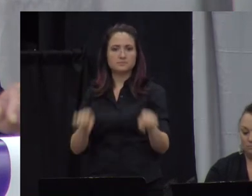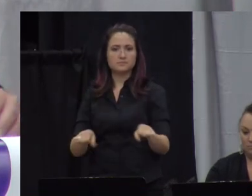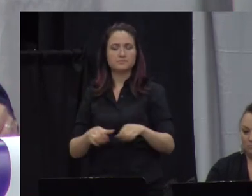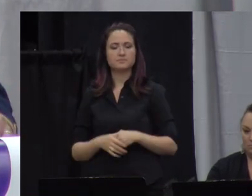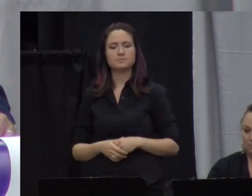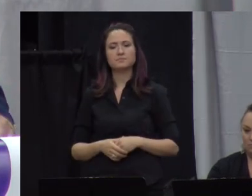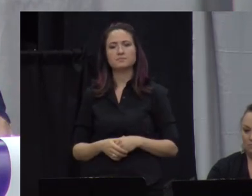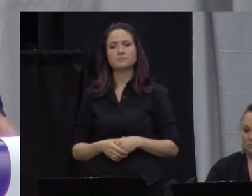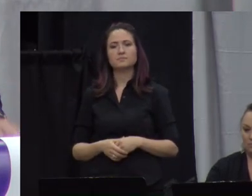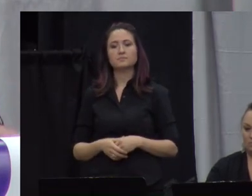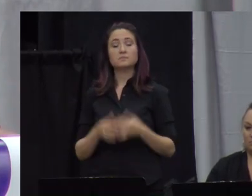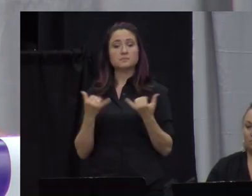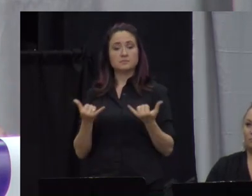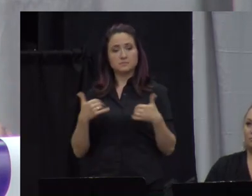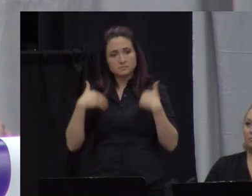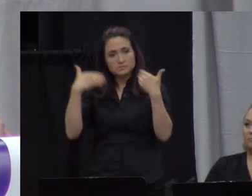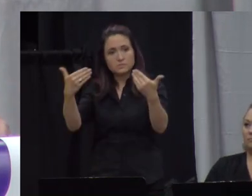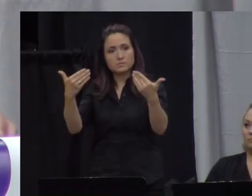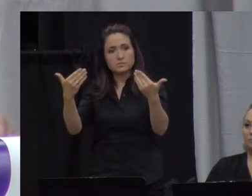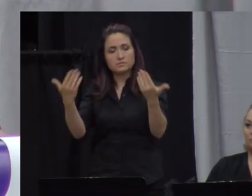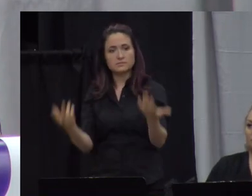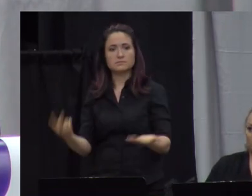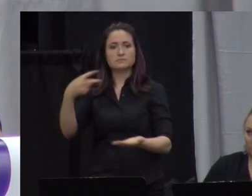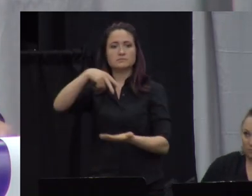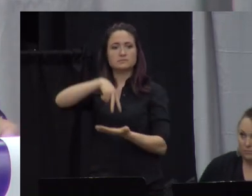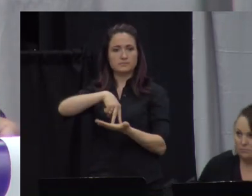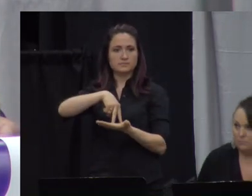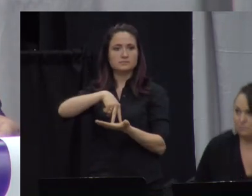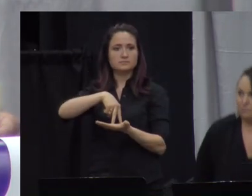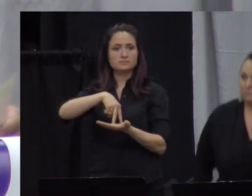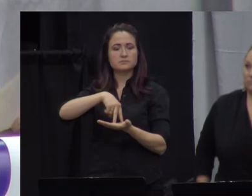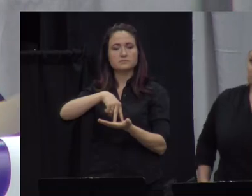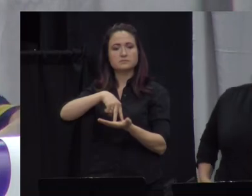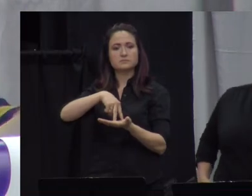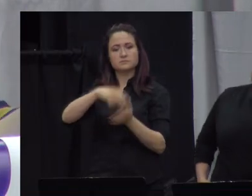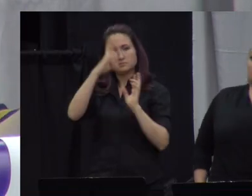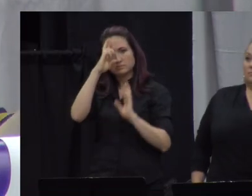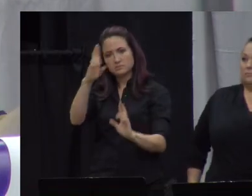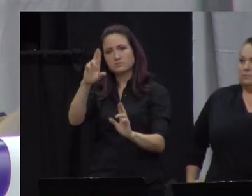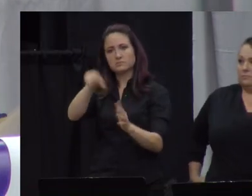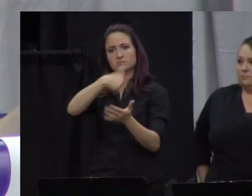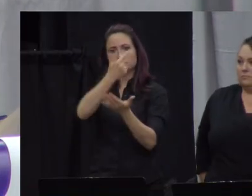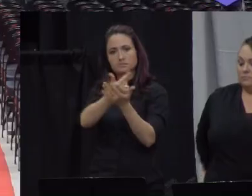At this time, will you please stand to greet our graduates?